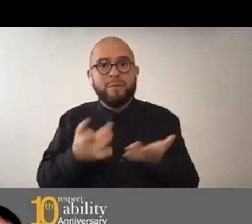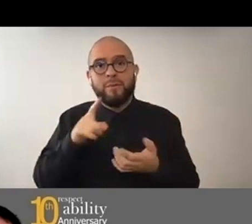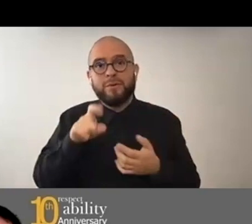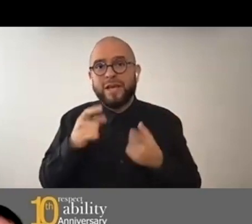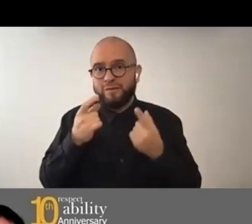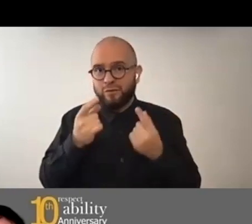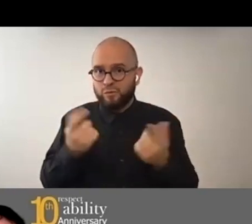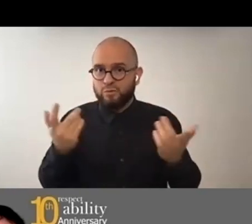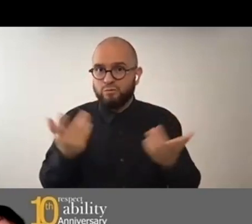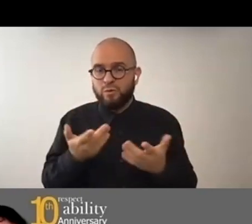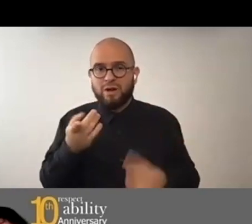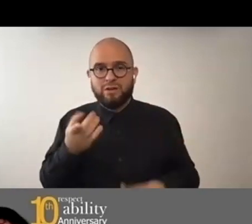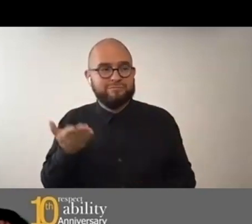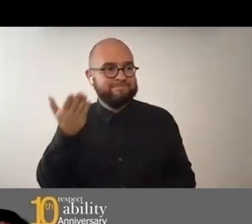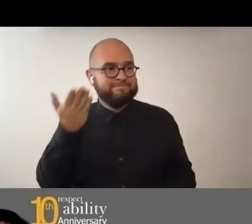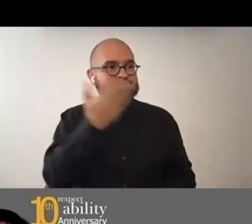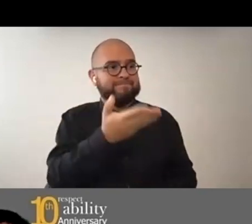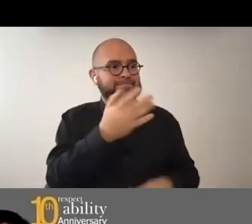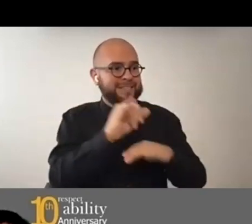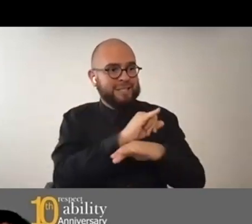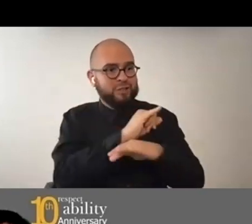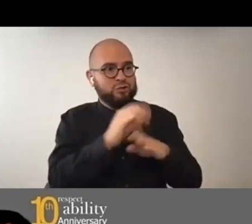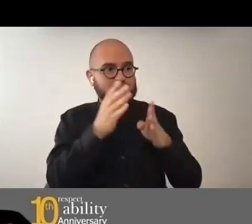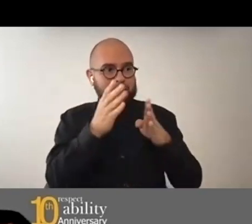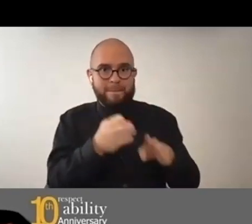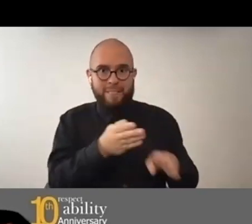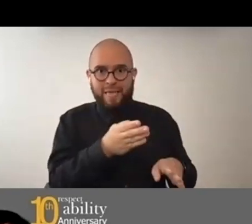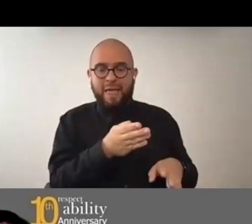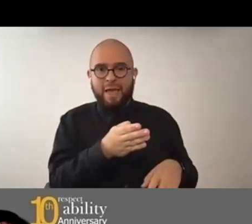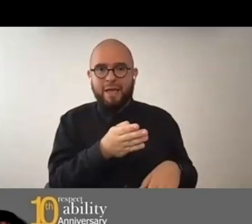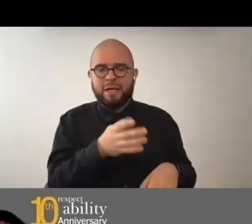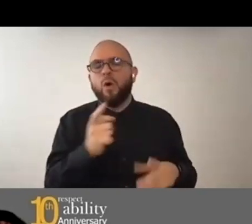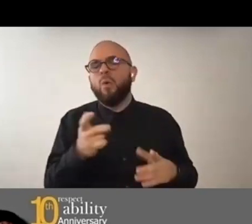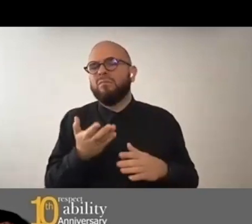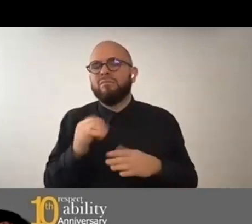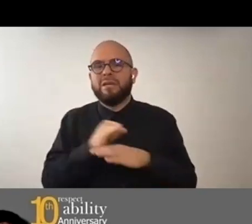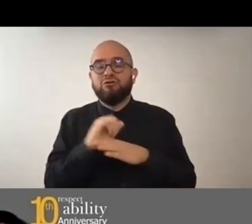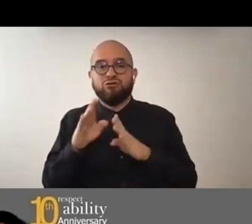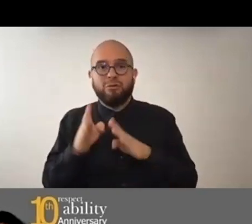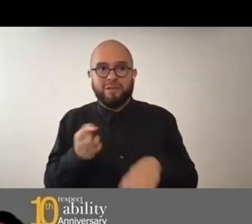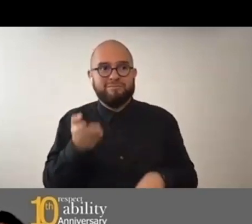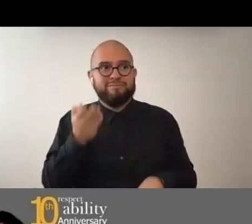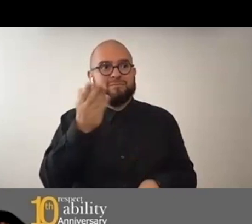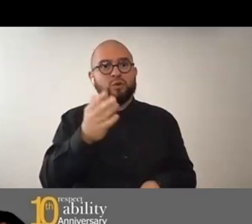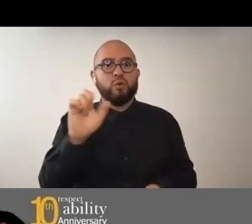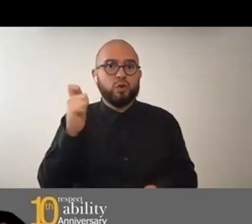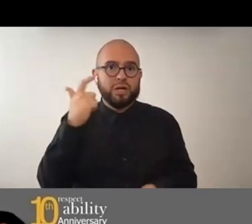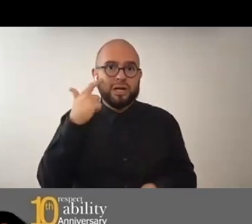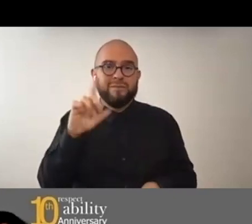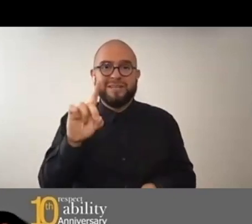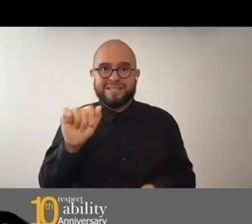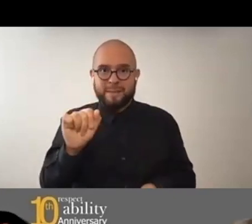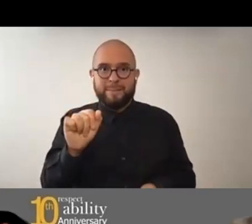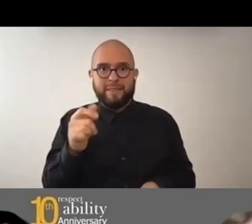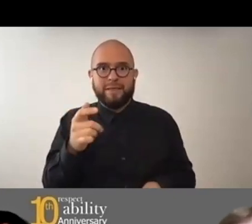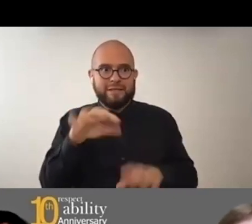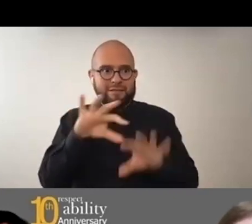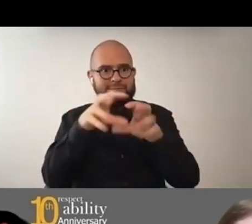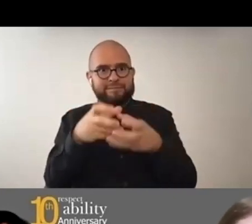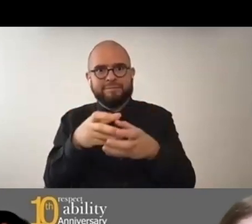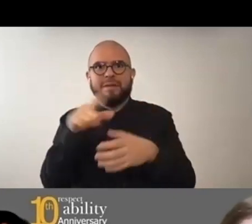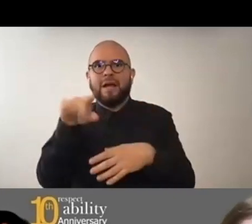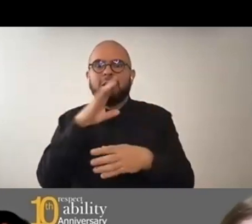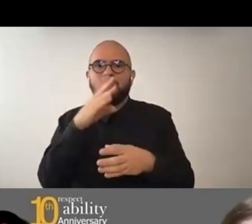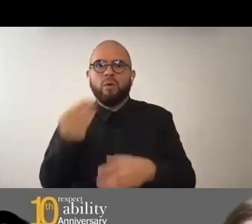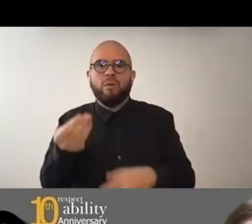an internship plan to one of your government disability arms, and they will provide funding so that you can be